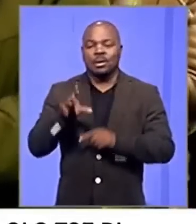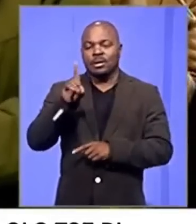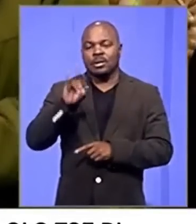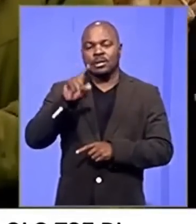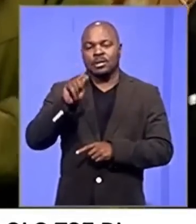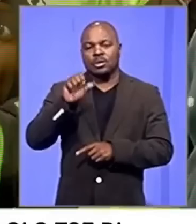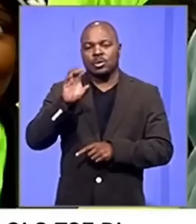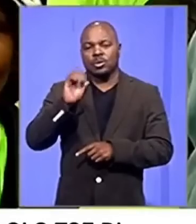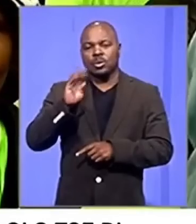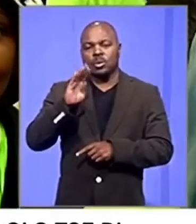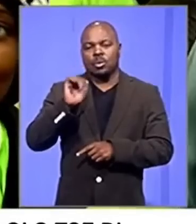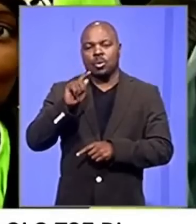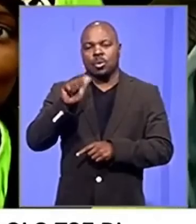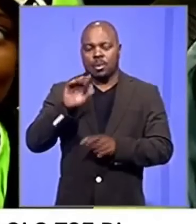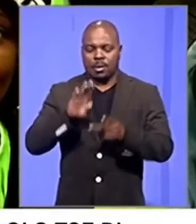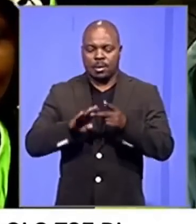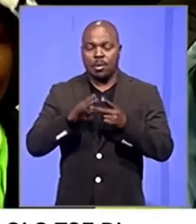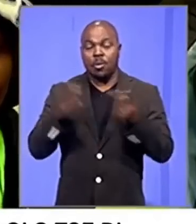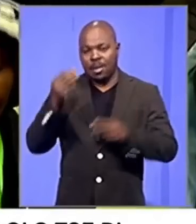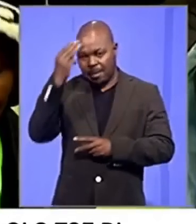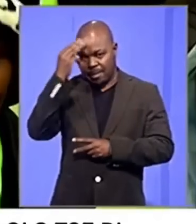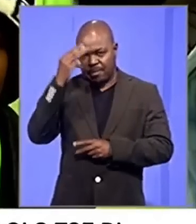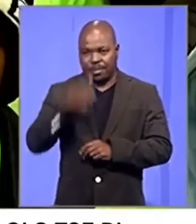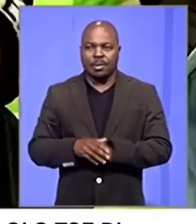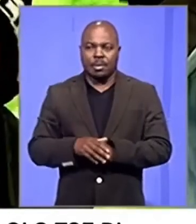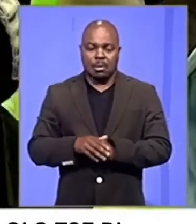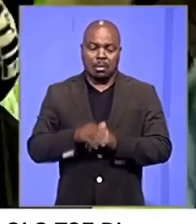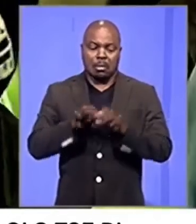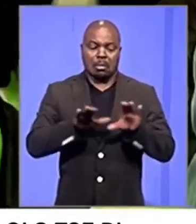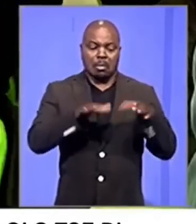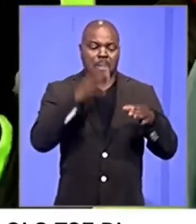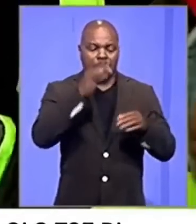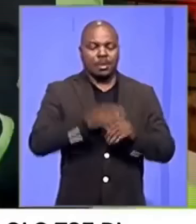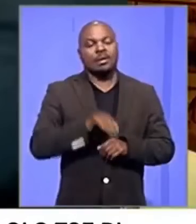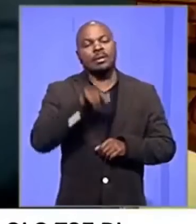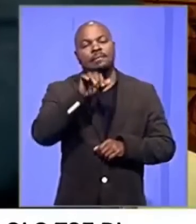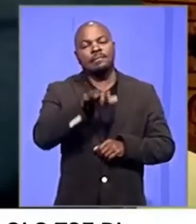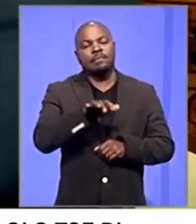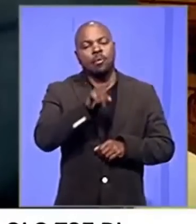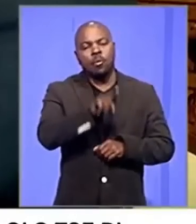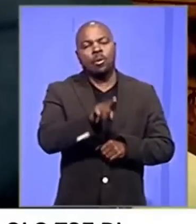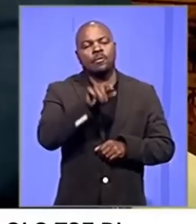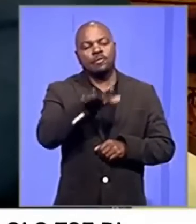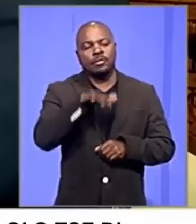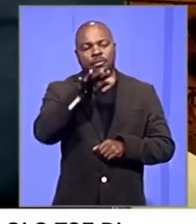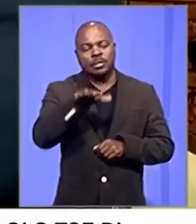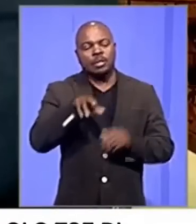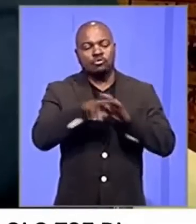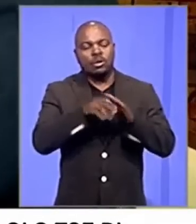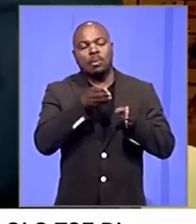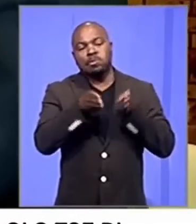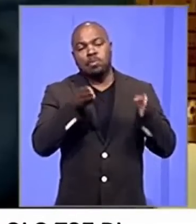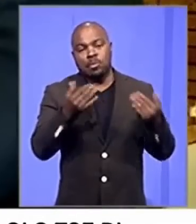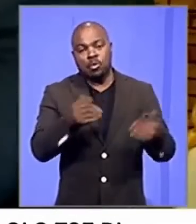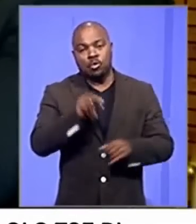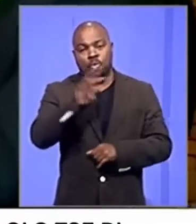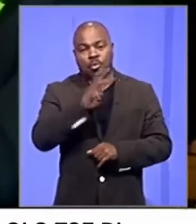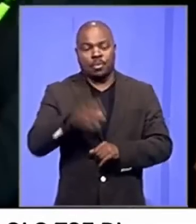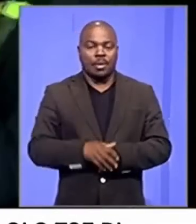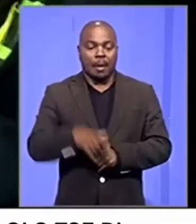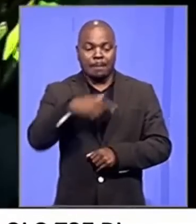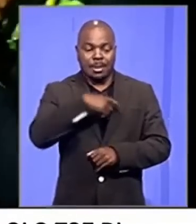Ditsobotla le Mahikeng. Lekoko la re le na le makala a le 115 mo profenseng ya North West. Presidente ya